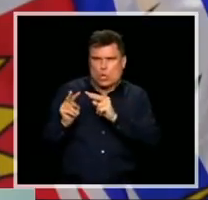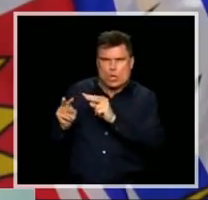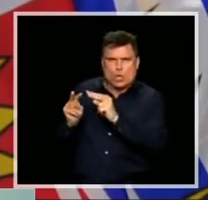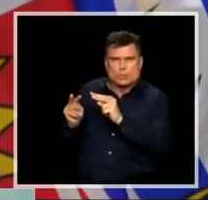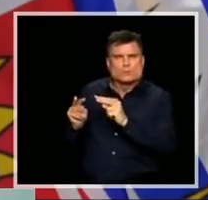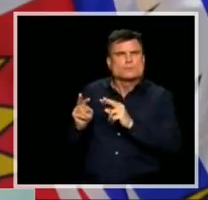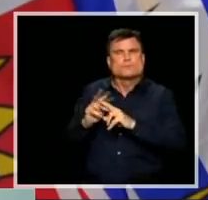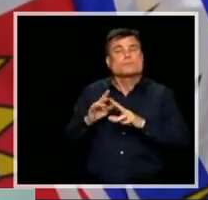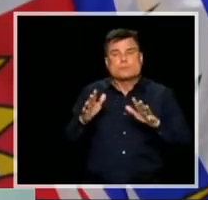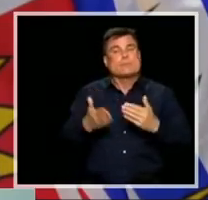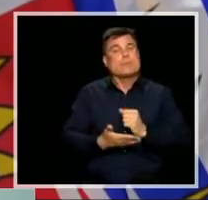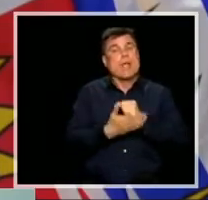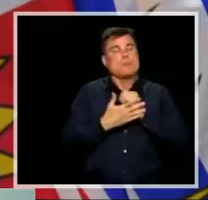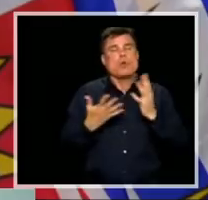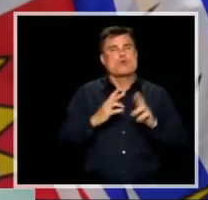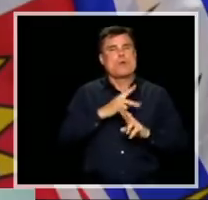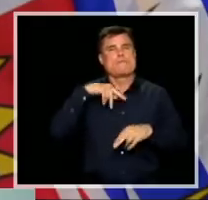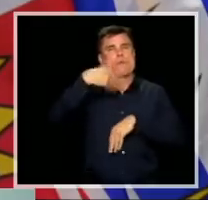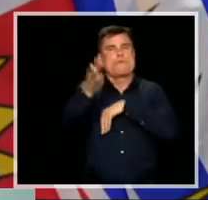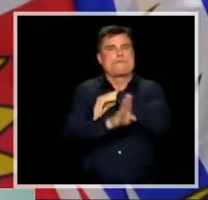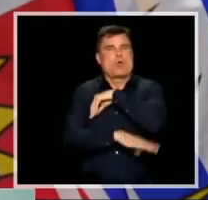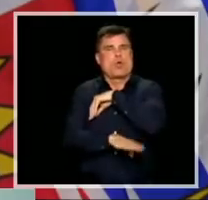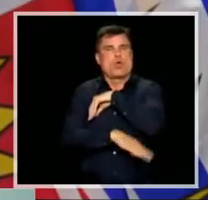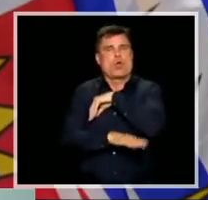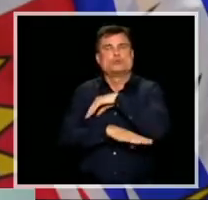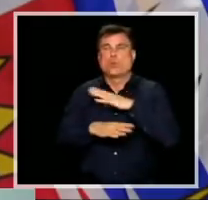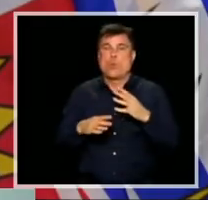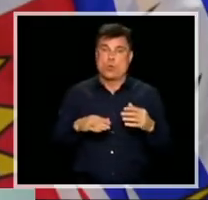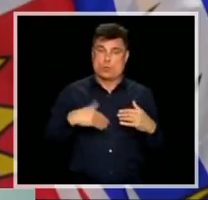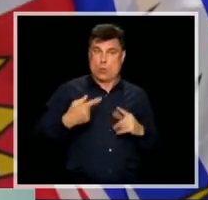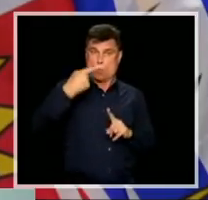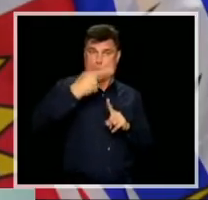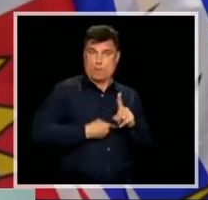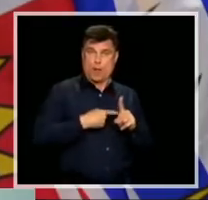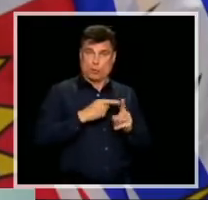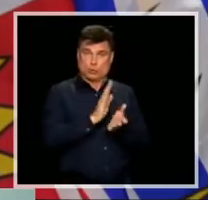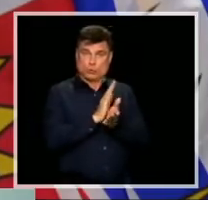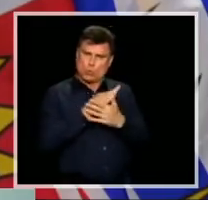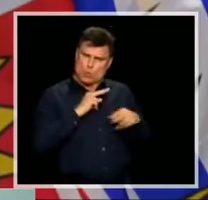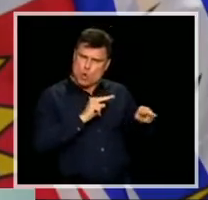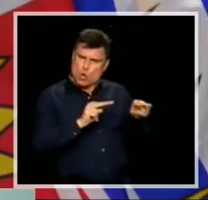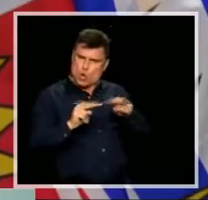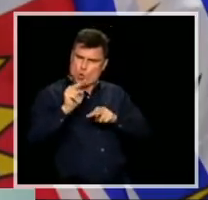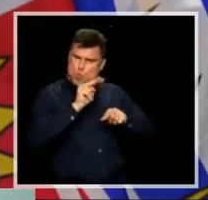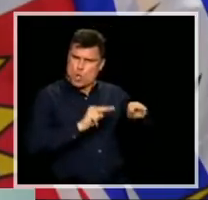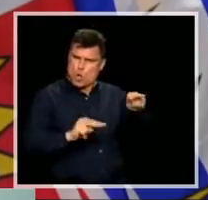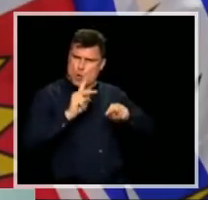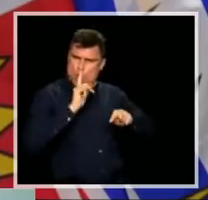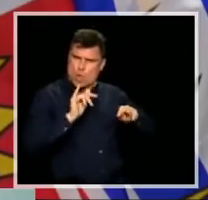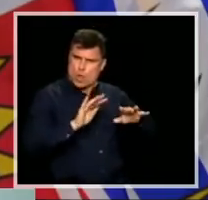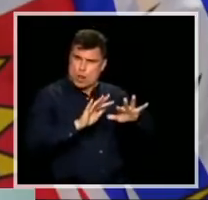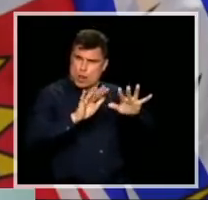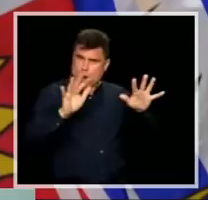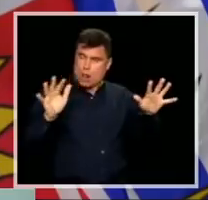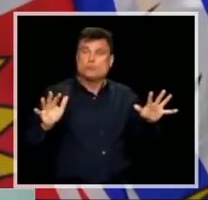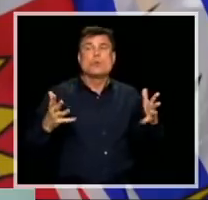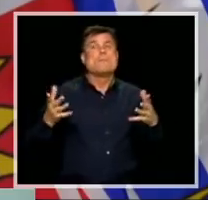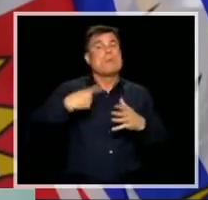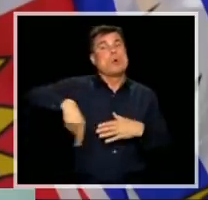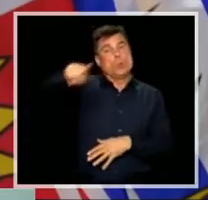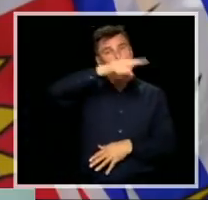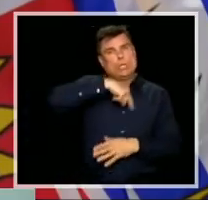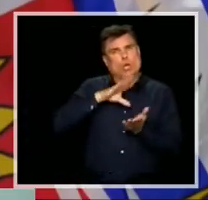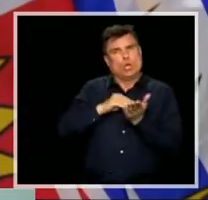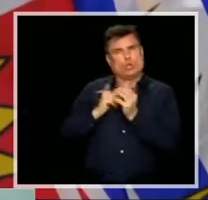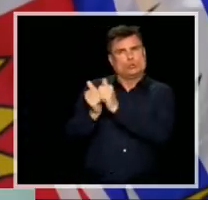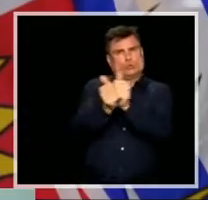would normally be doing in the summer are not safe to do right now because of the virus. Recognizing this, I have